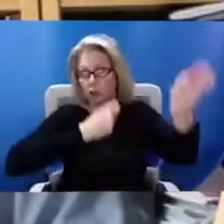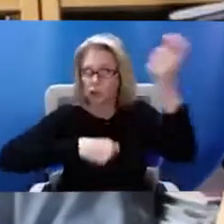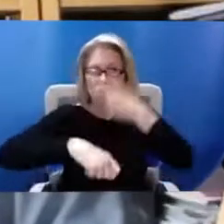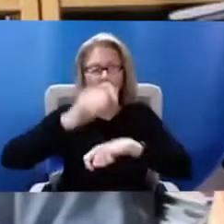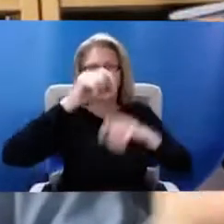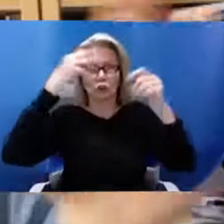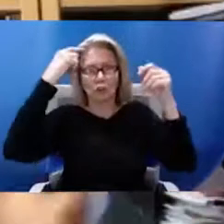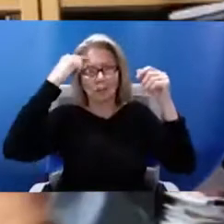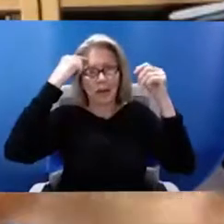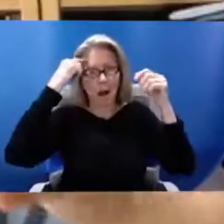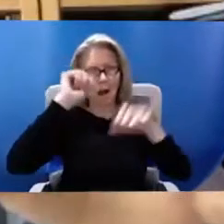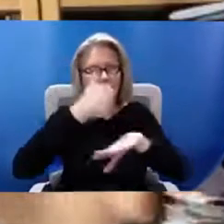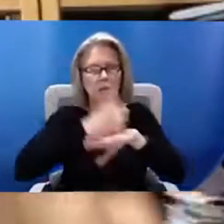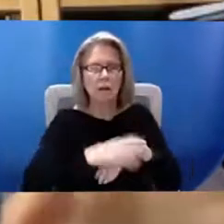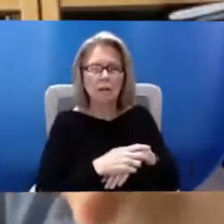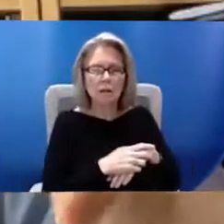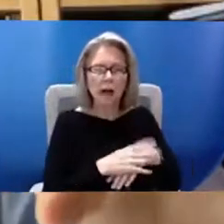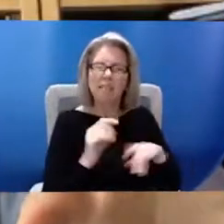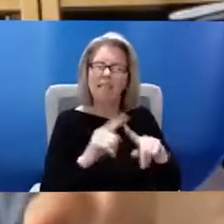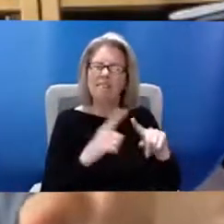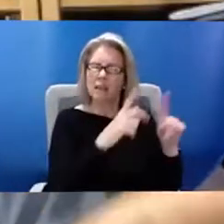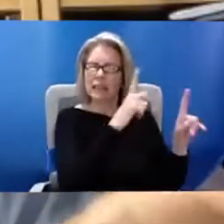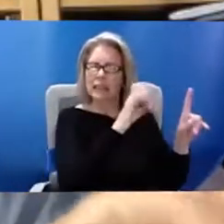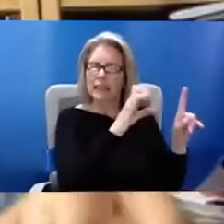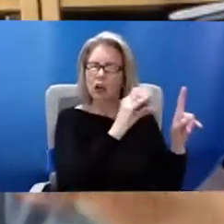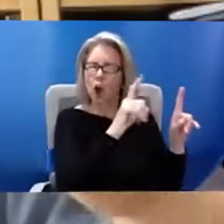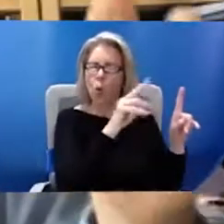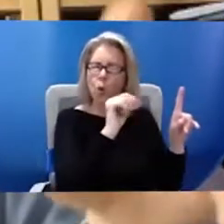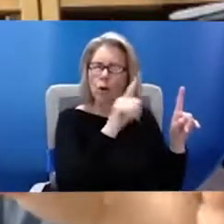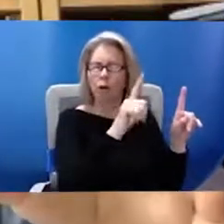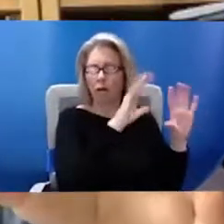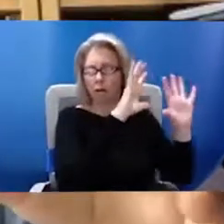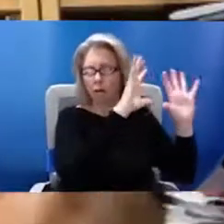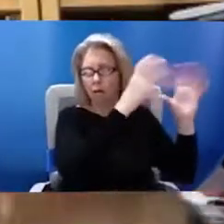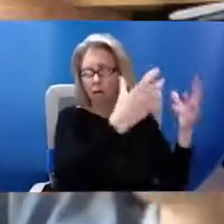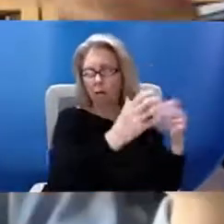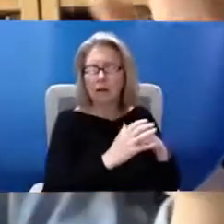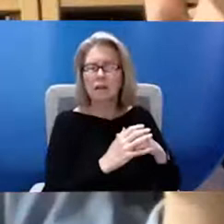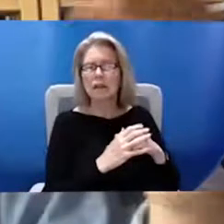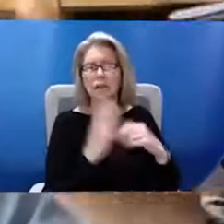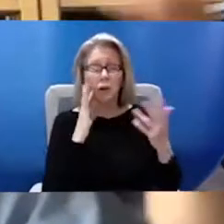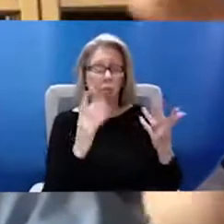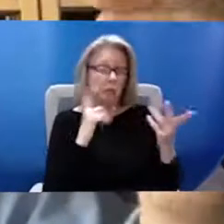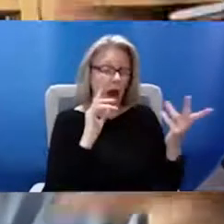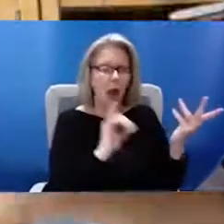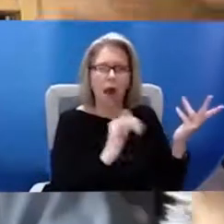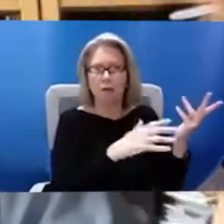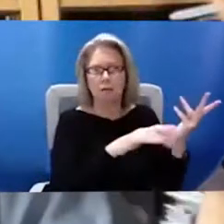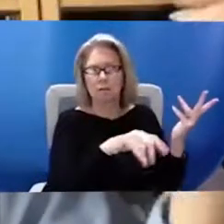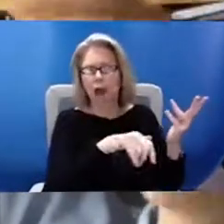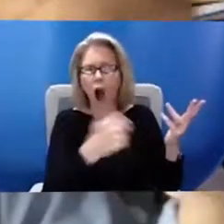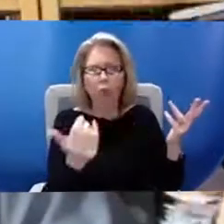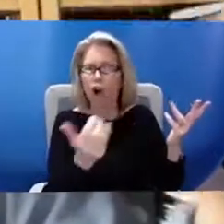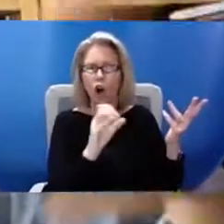of mind. And this is enormously important for the decolonial, because the decolonial, unlike other currents that are